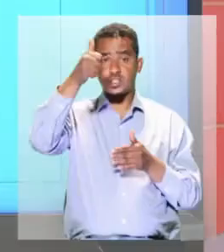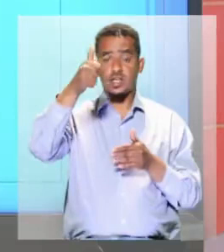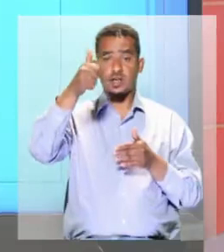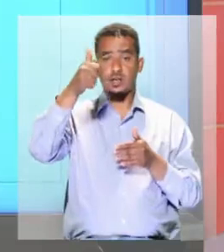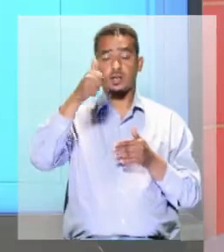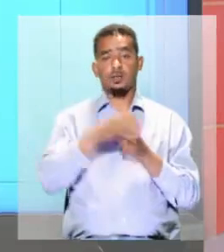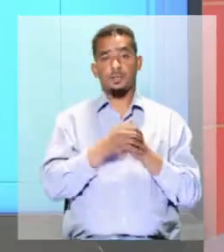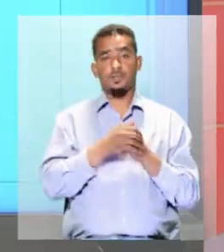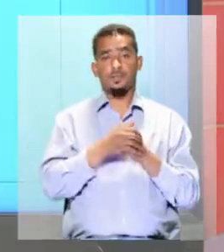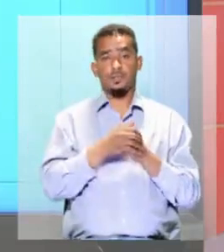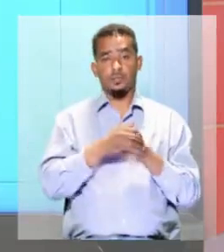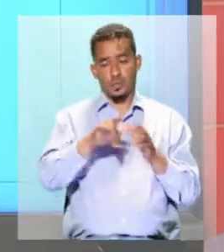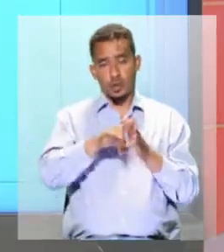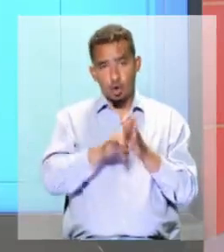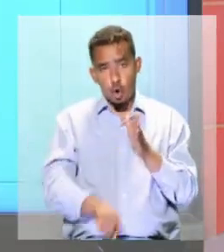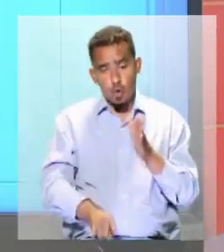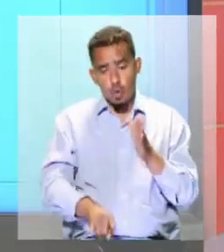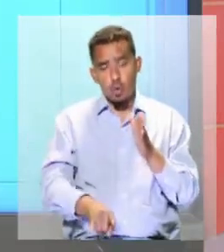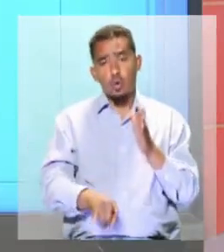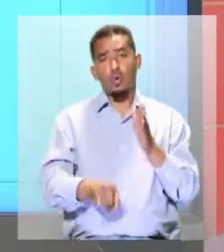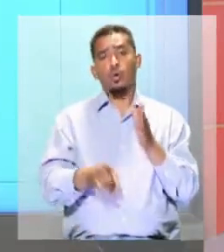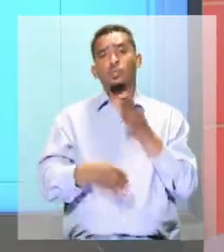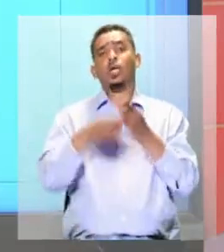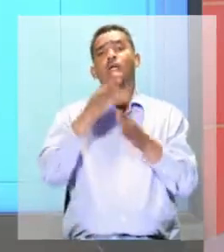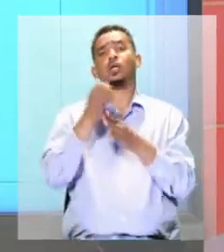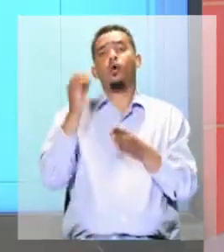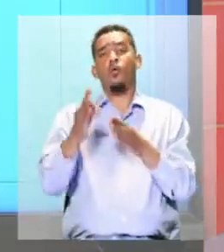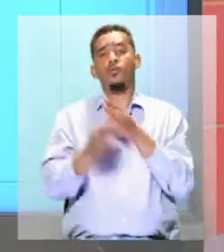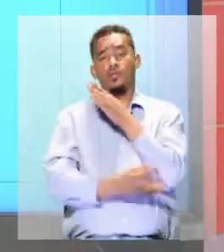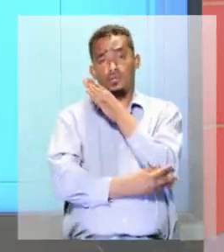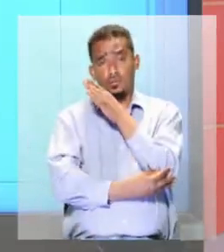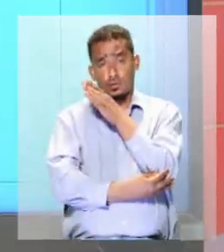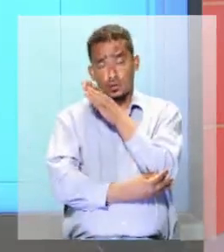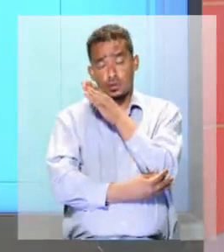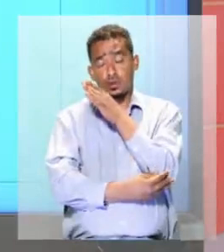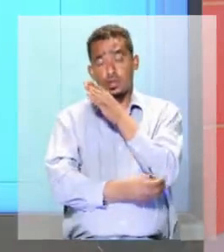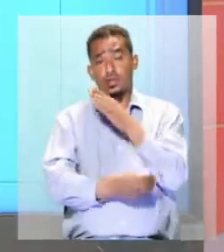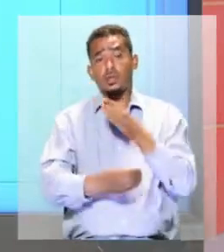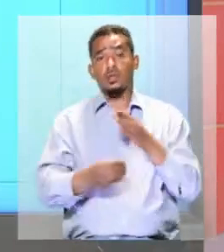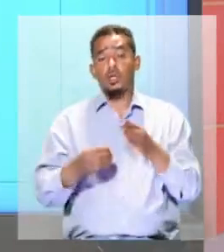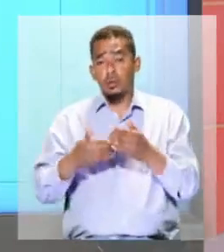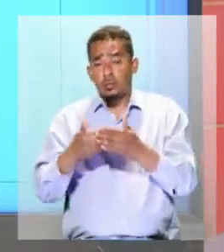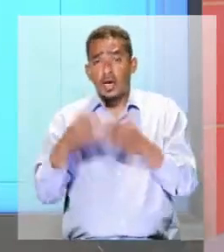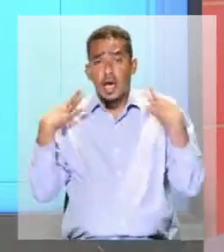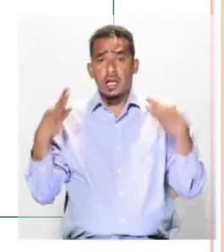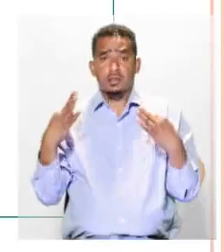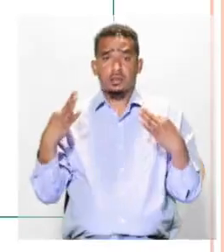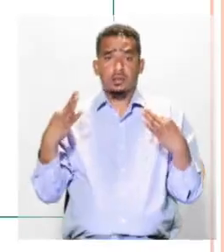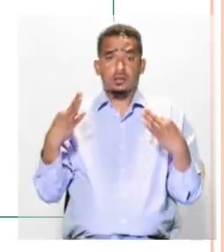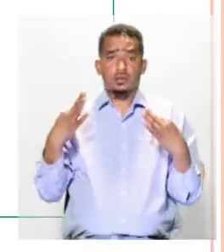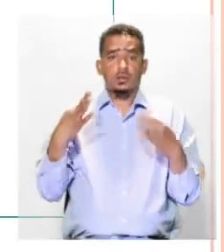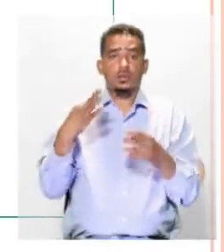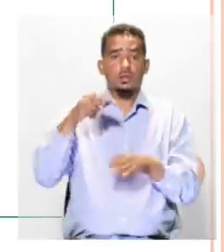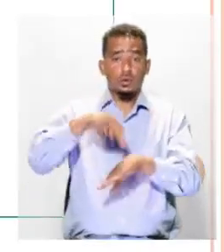factors: low standard of living, low access to health facilities, poor